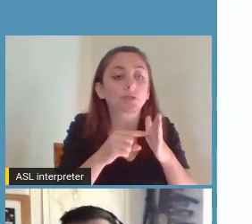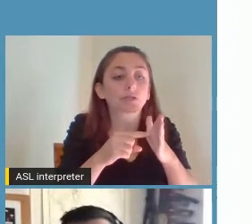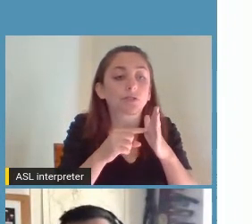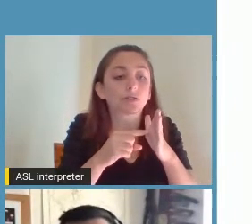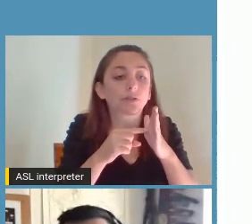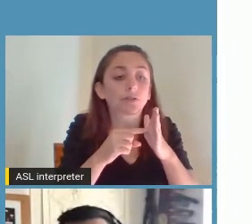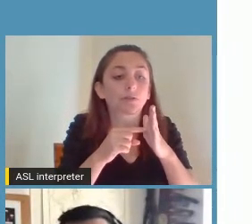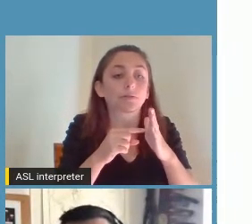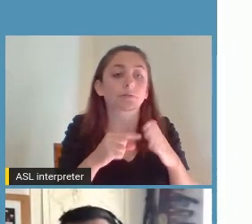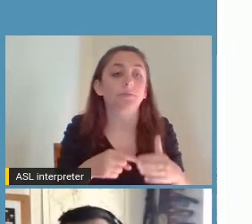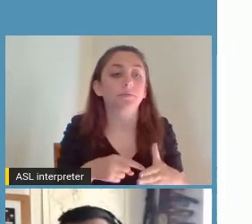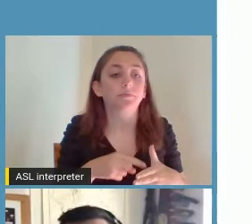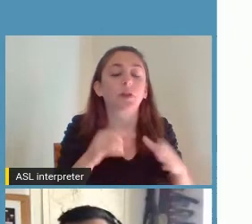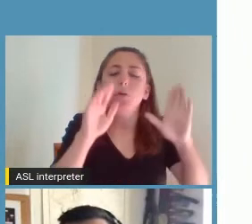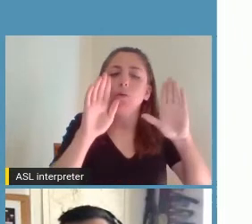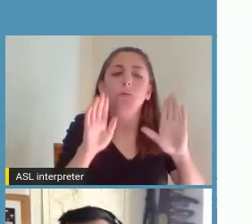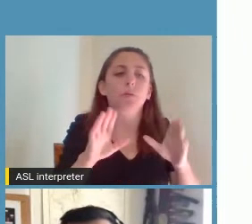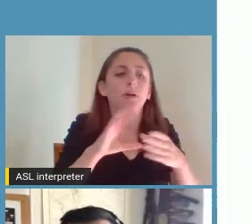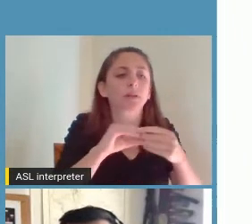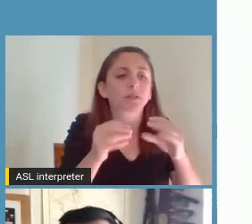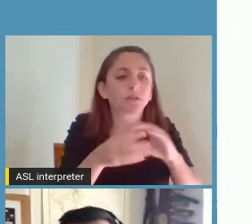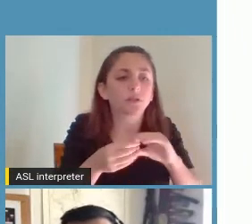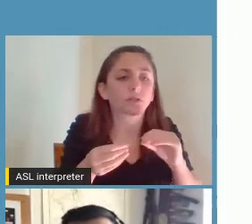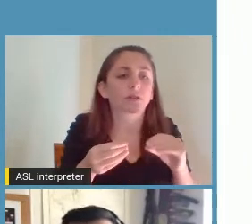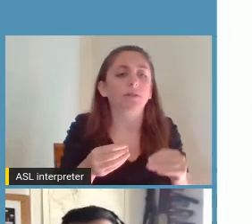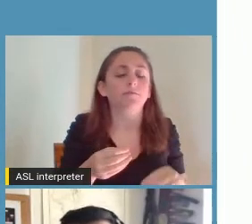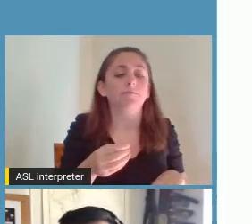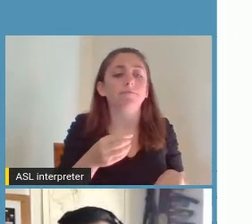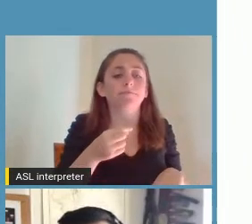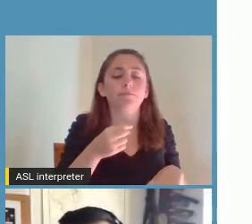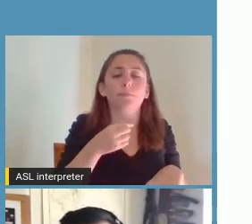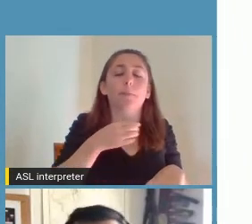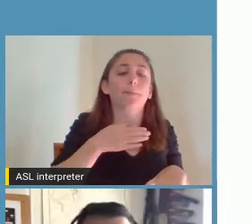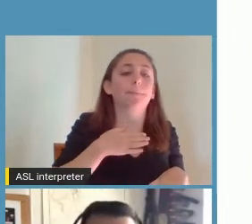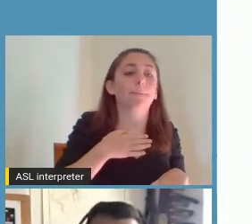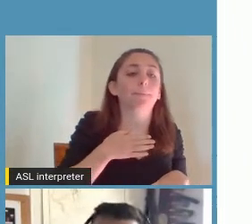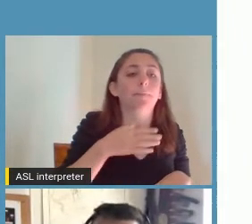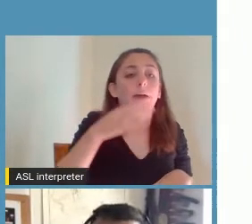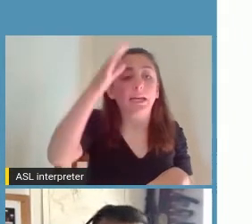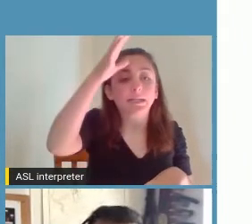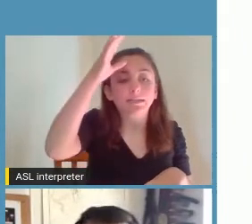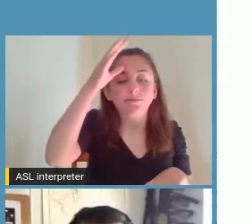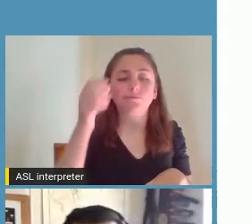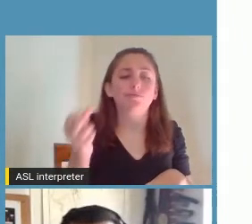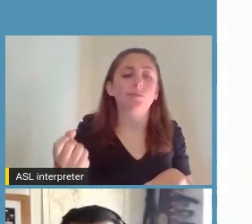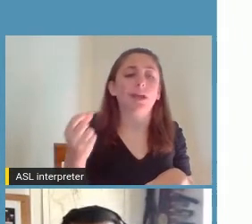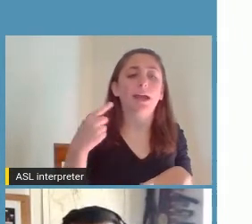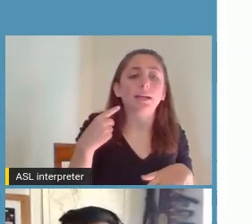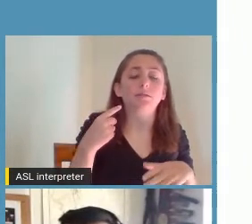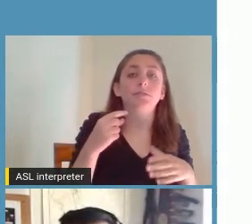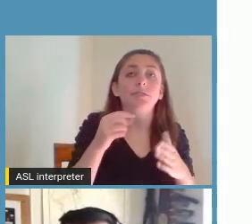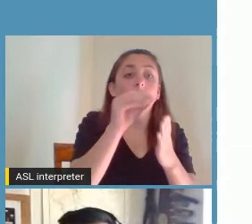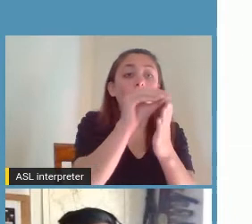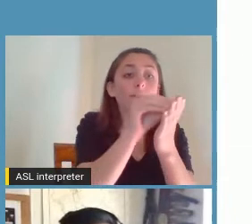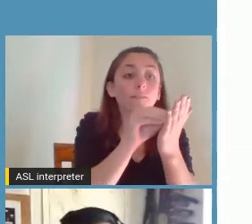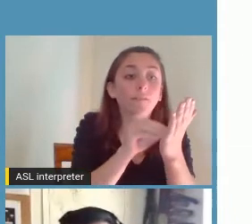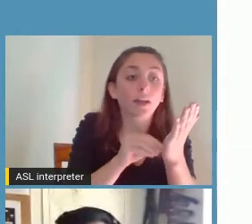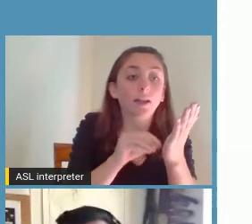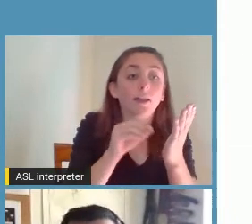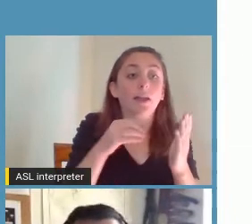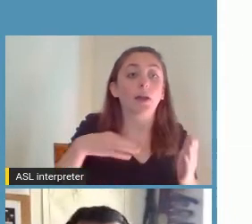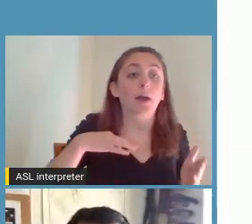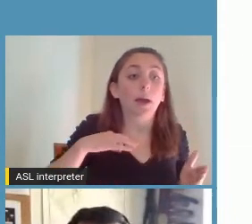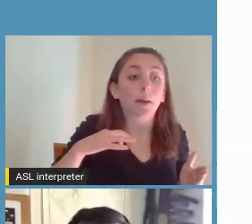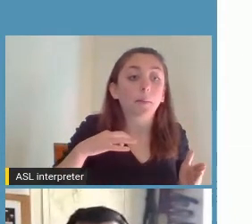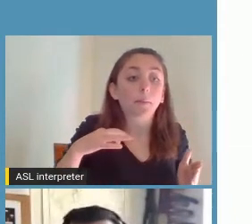story. And at the end of that episode, my dad had asked me if I had filled out that application yet, because we had just saw this really successful artist. I hadn't, and